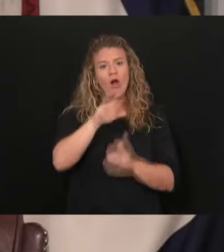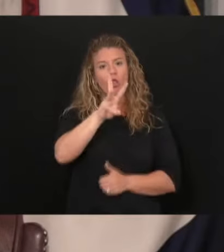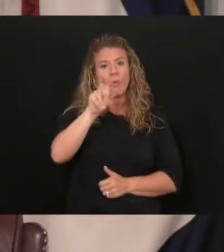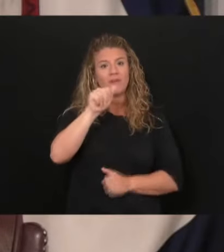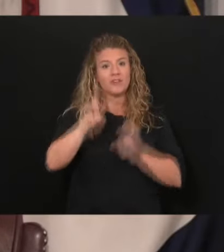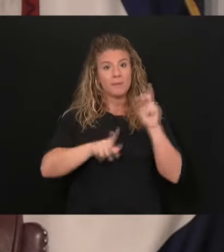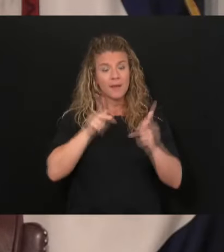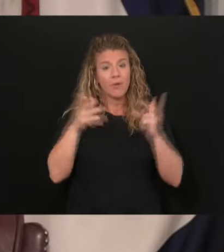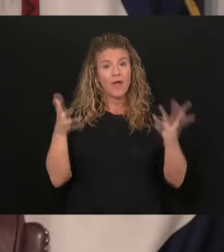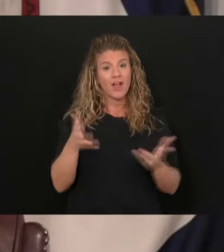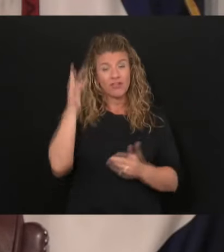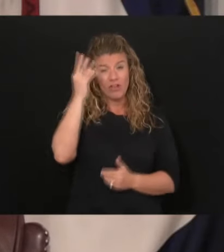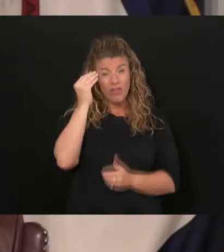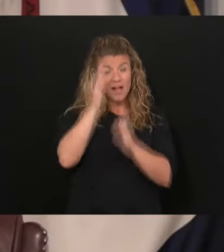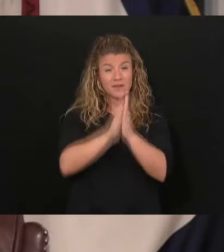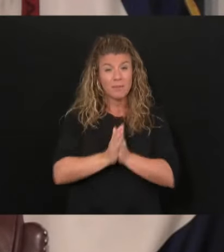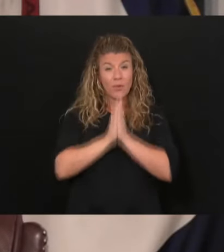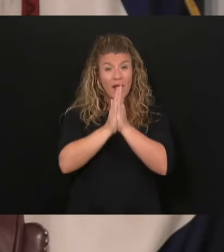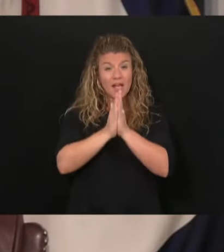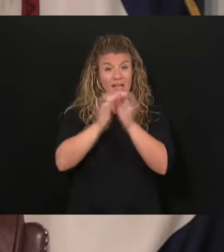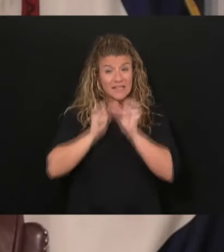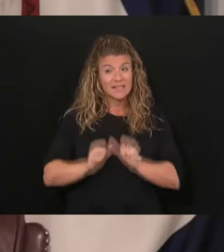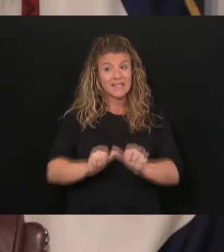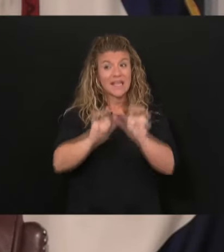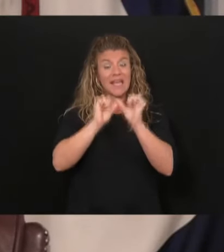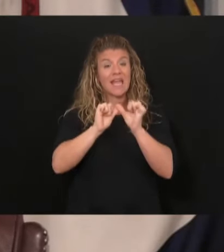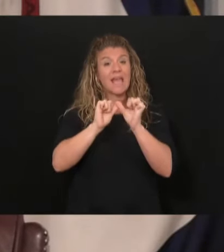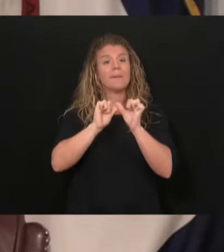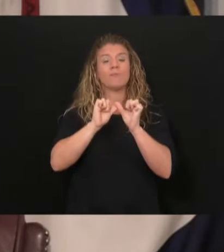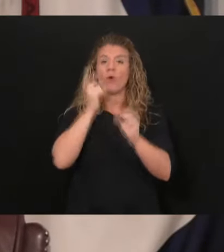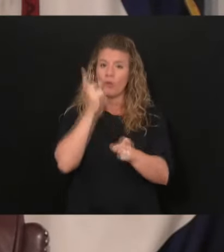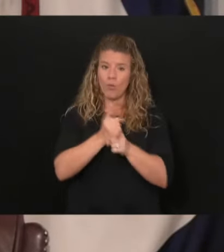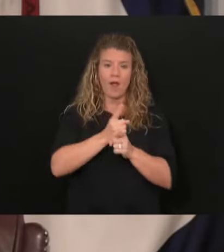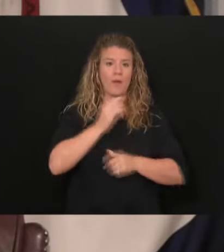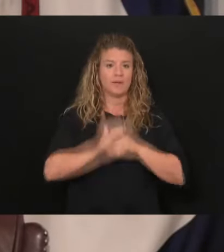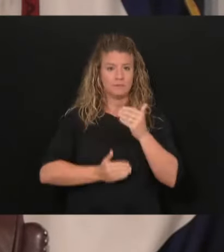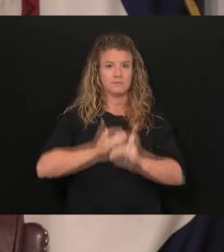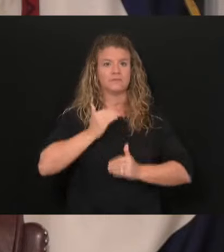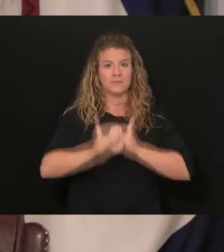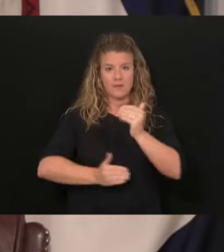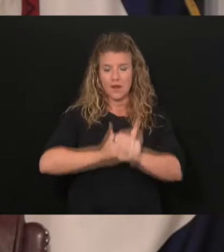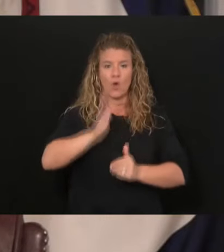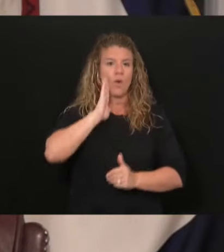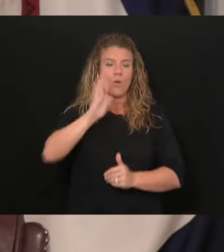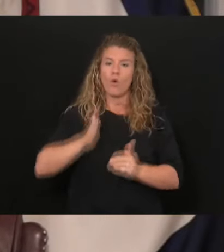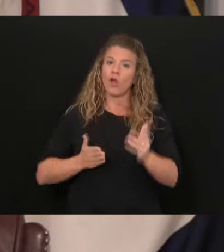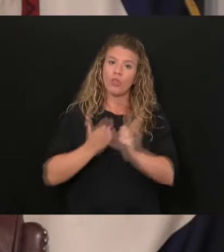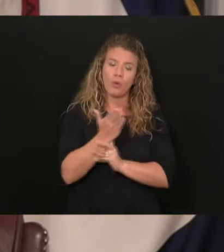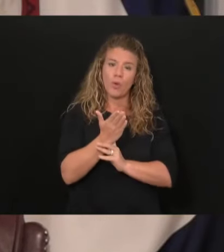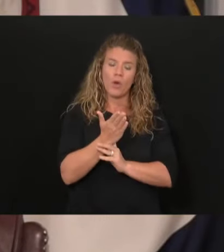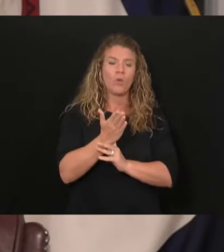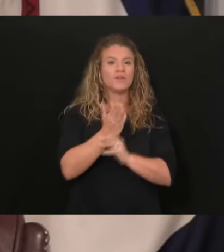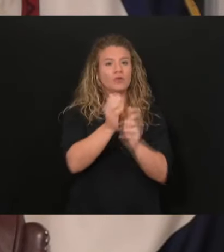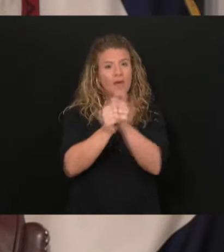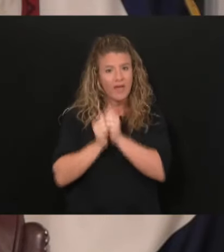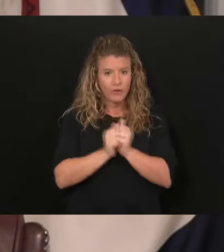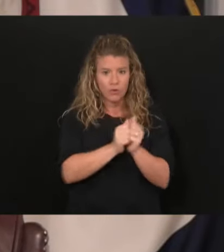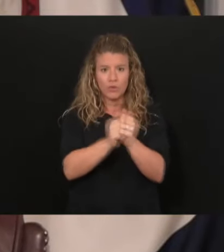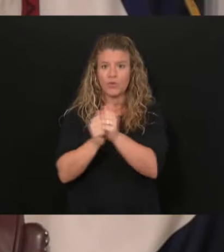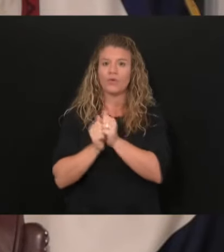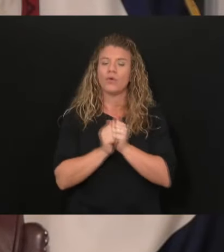prayers, and let's just keep going north, West Virginia, and we're going to get through this. We'll get through this together, and